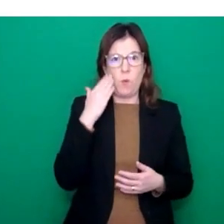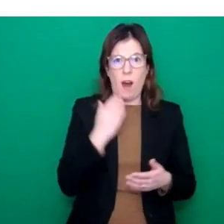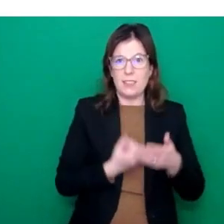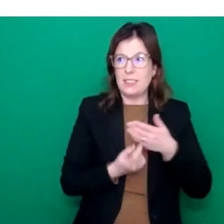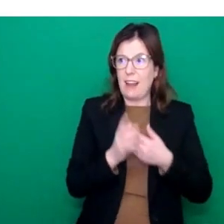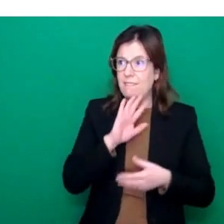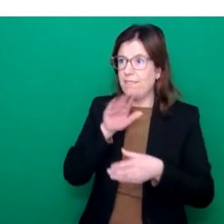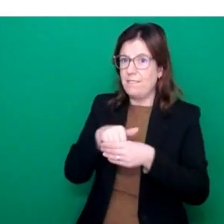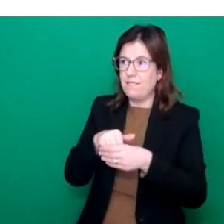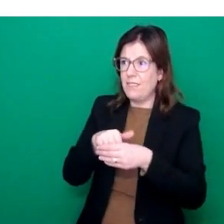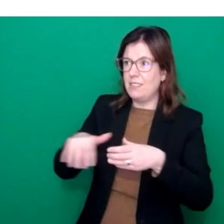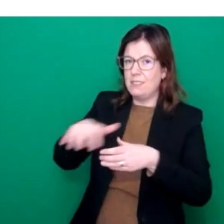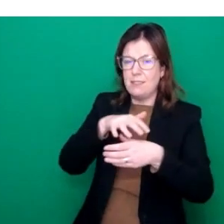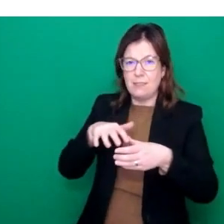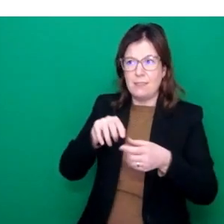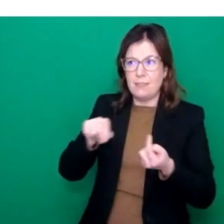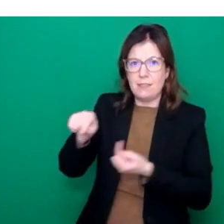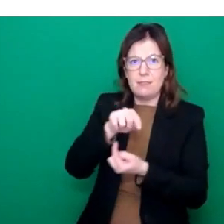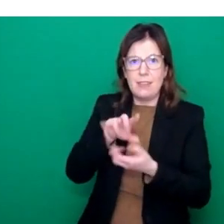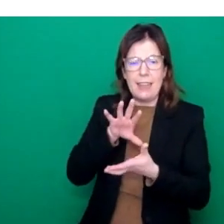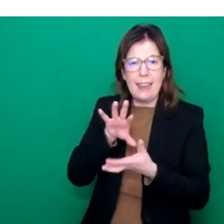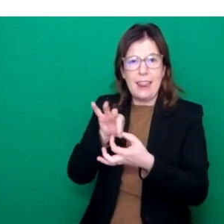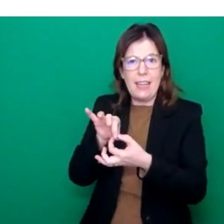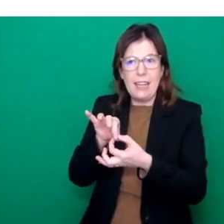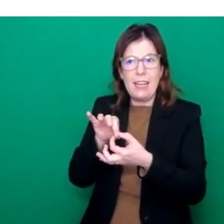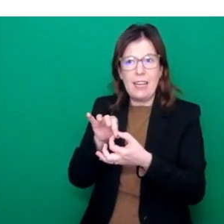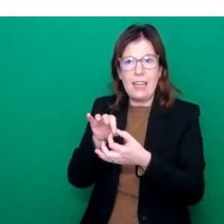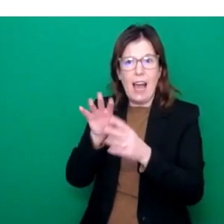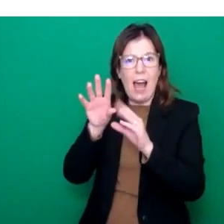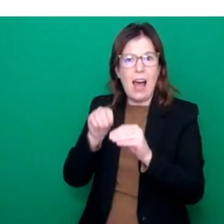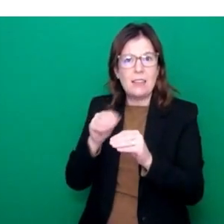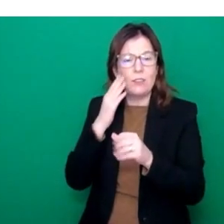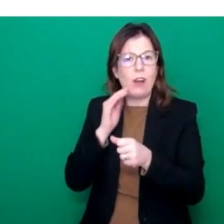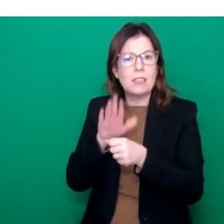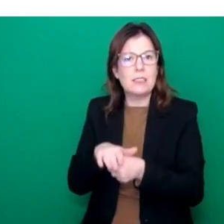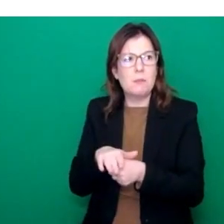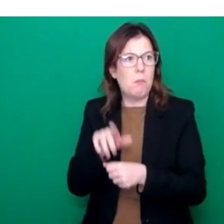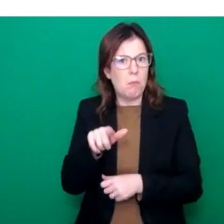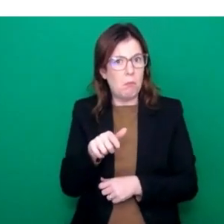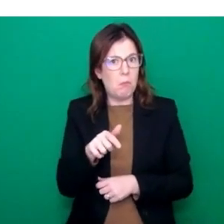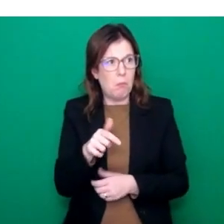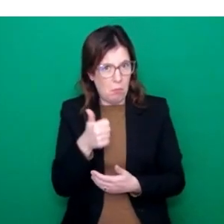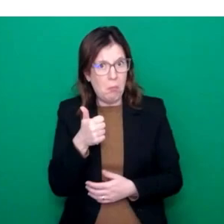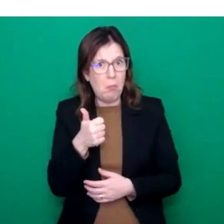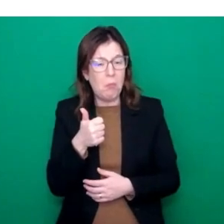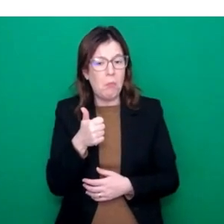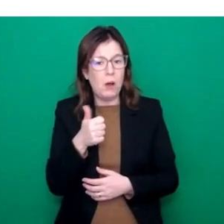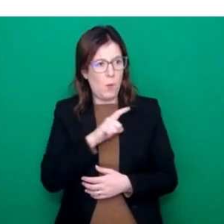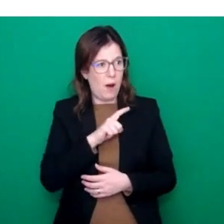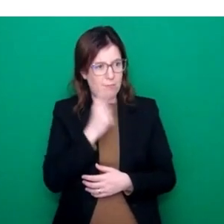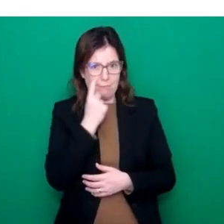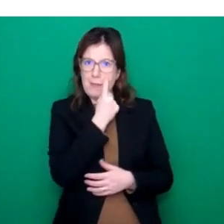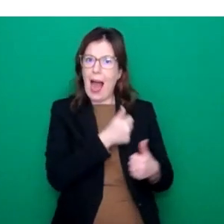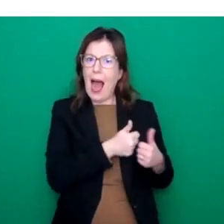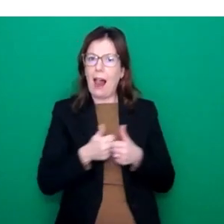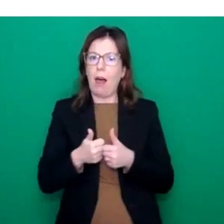reflective spaces with relating to anti-racism, that has to be a bonus, because that's allies there. But